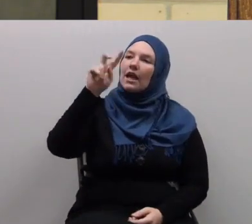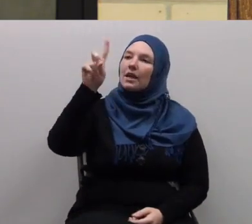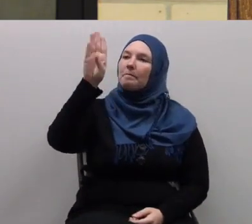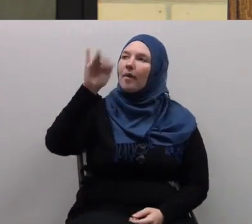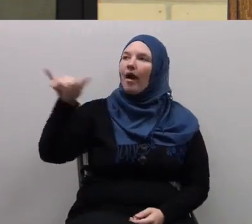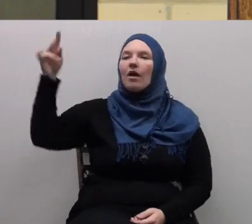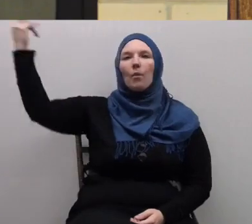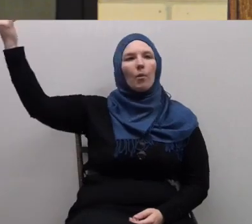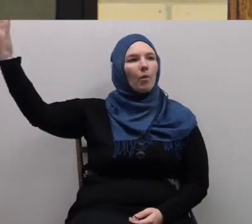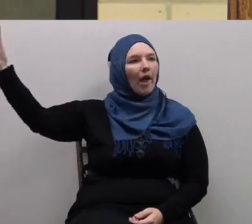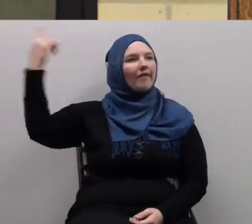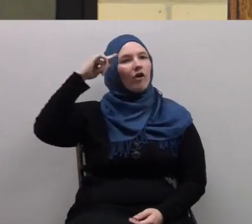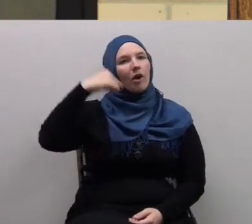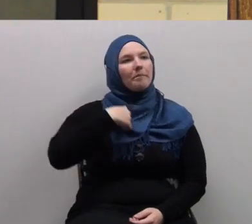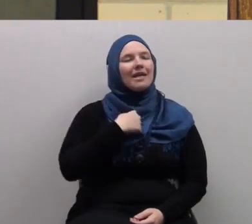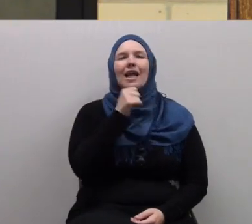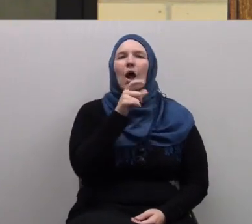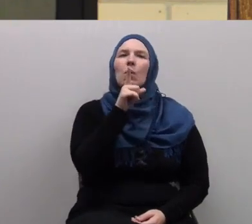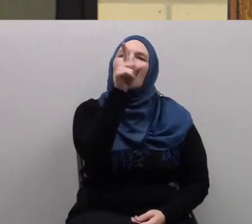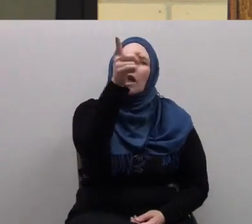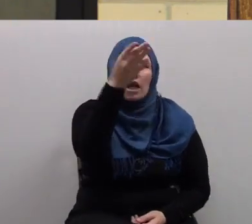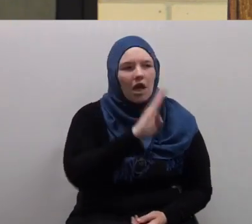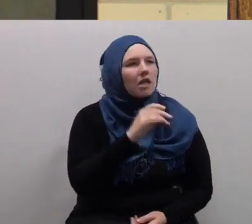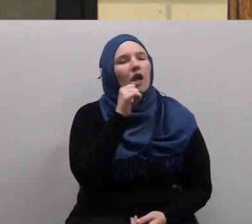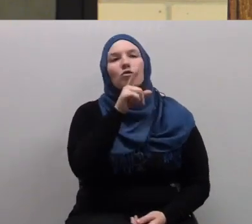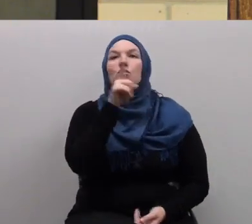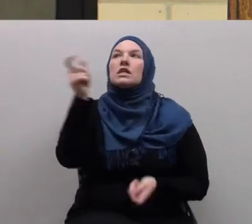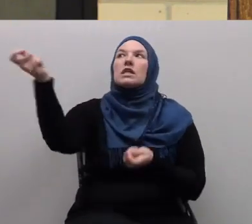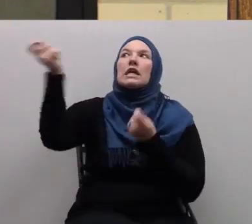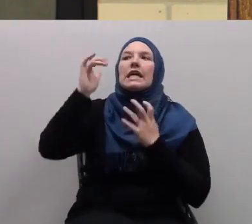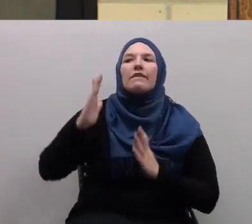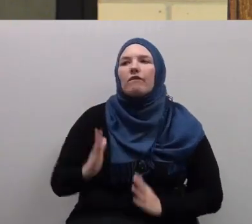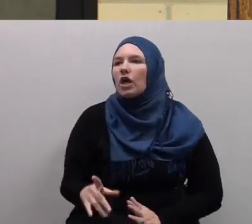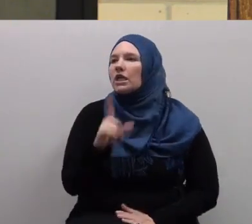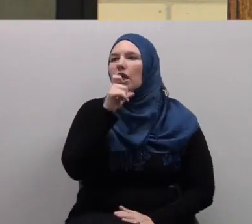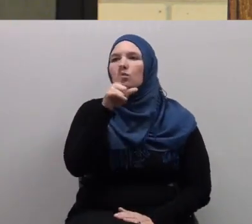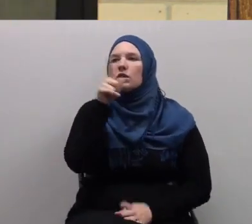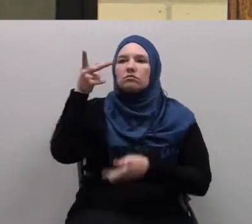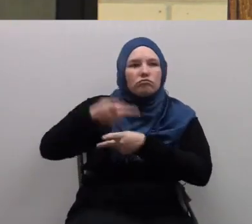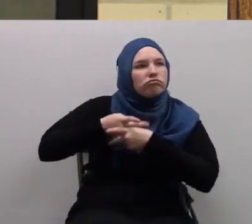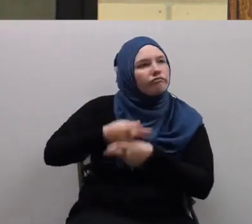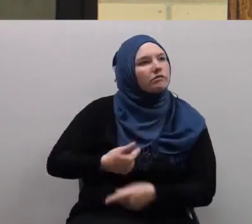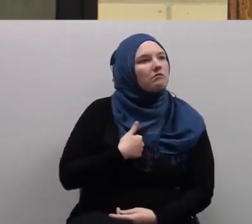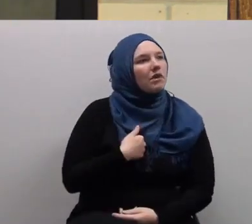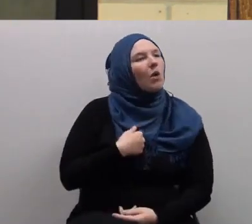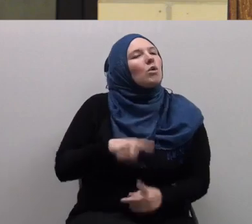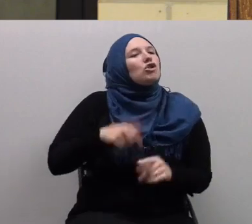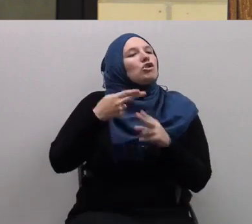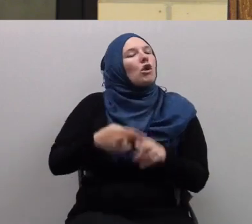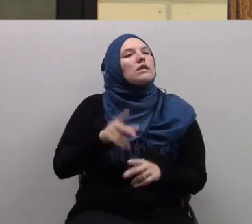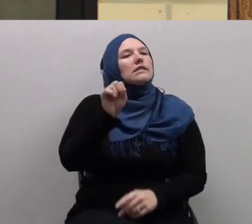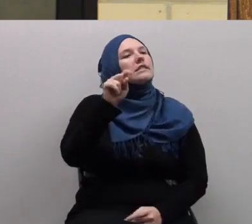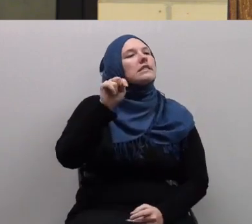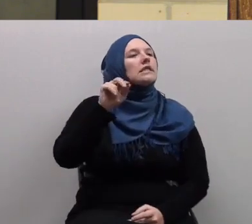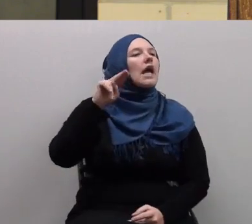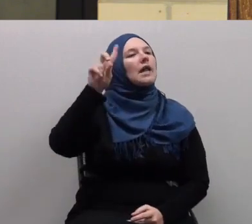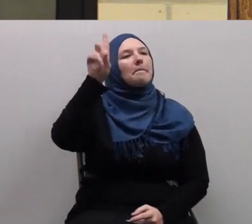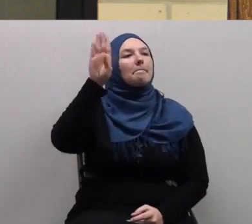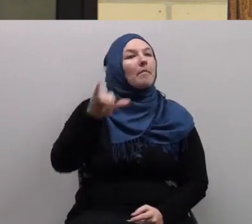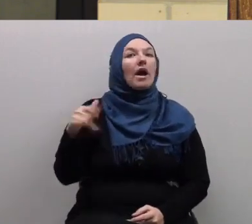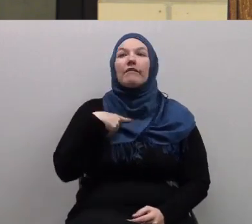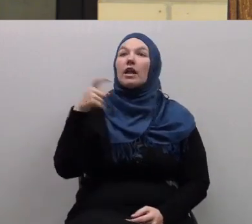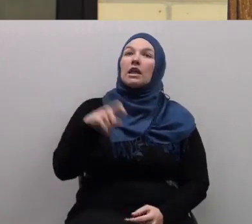Not real God, not real giver, not real caretaker, but as a standby. When we